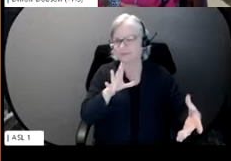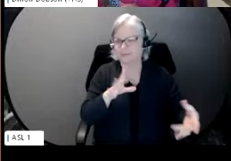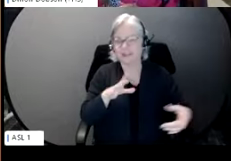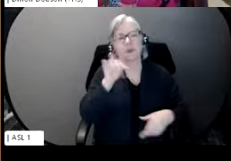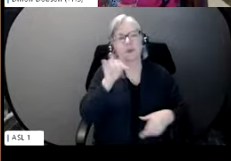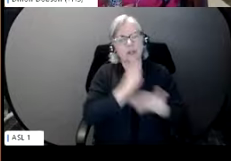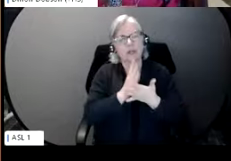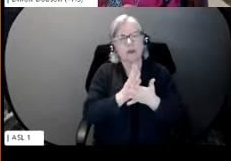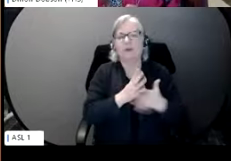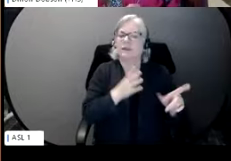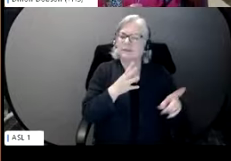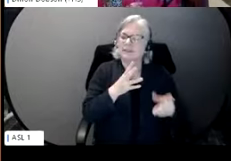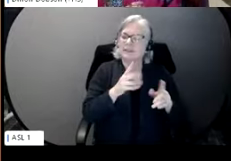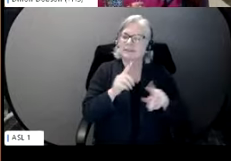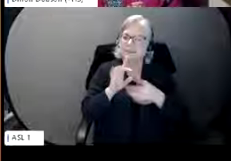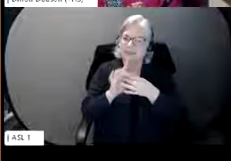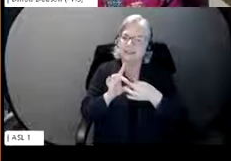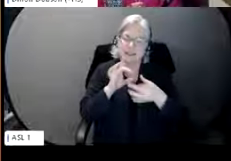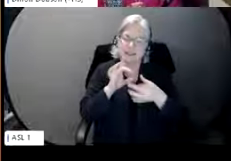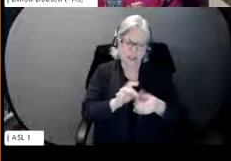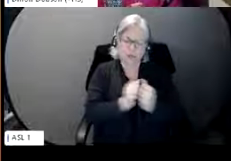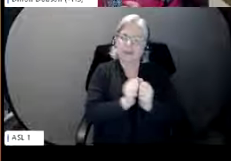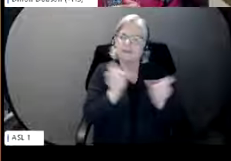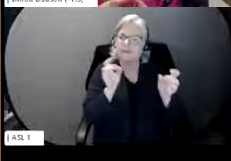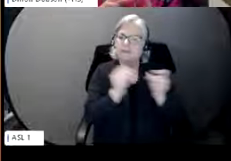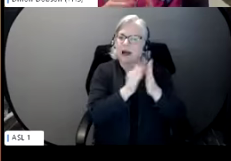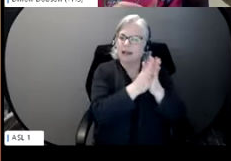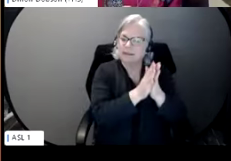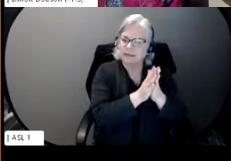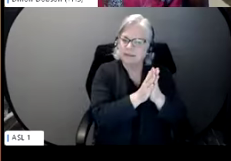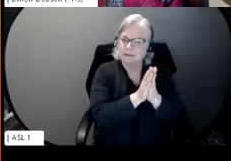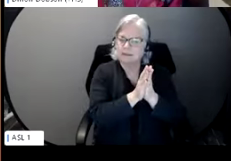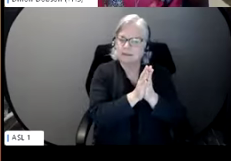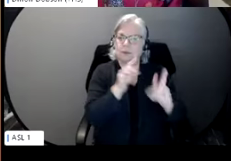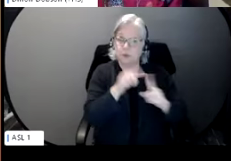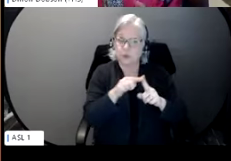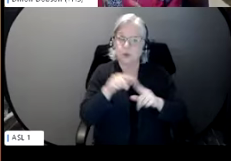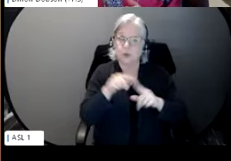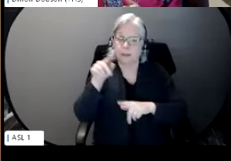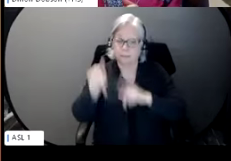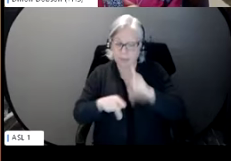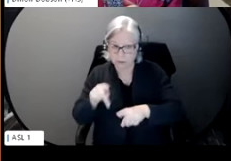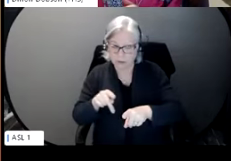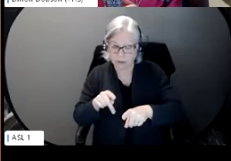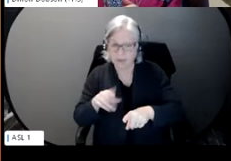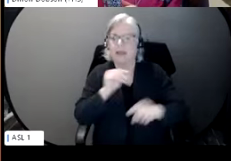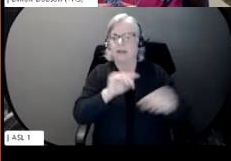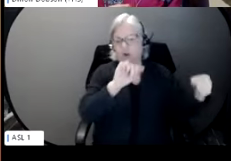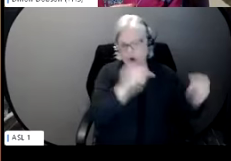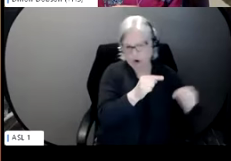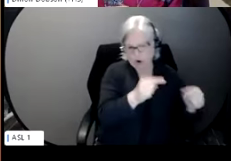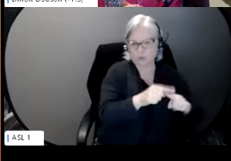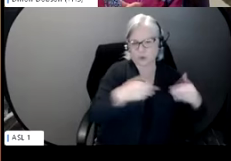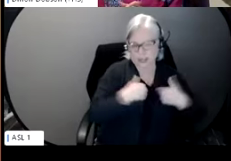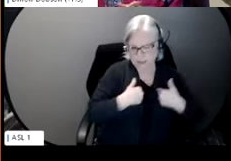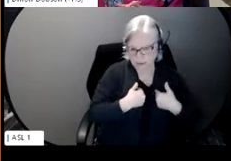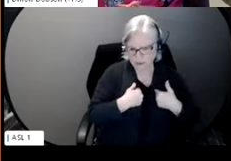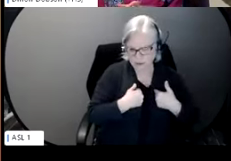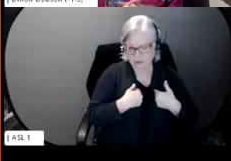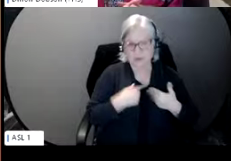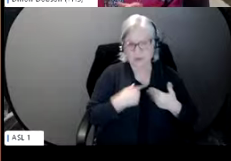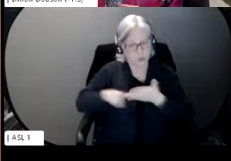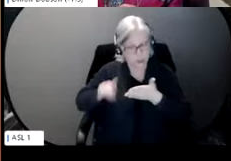violence or neglect towards people in harm, towards people and harm to animals. And so research and practice